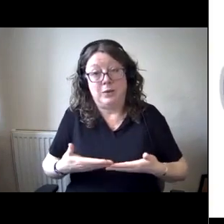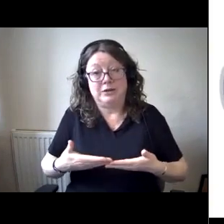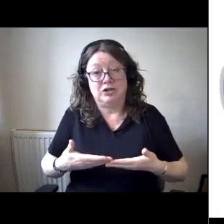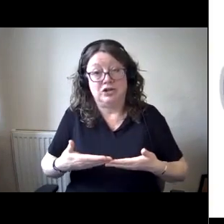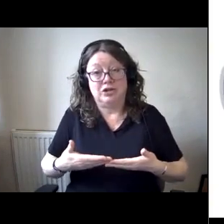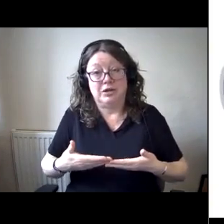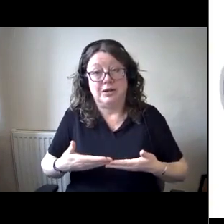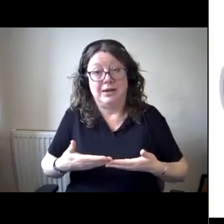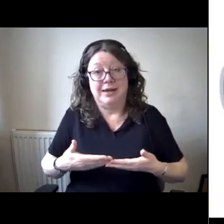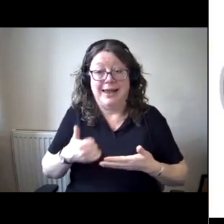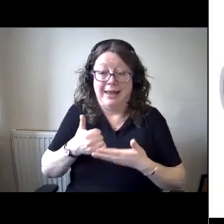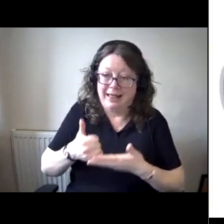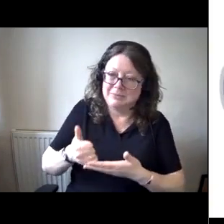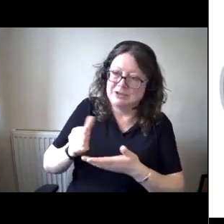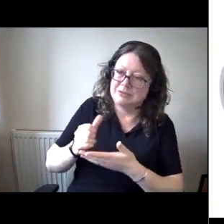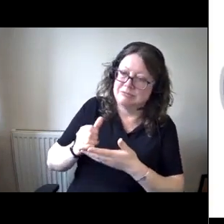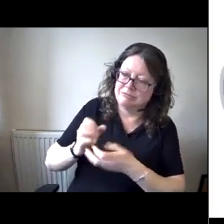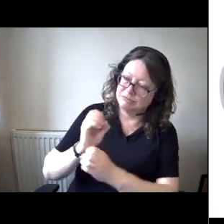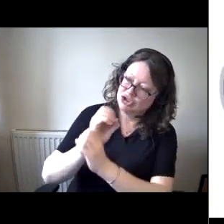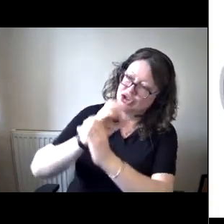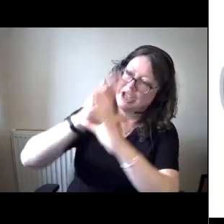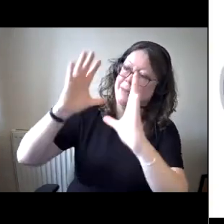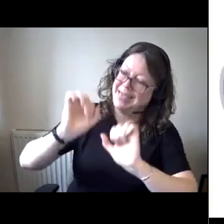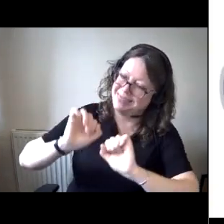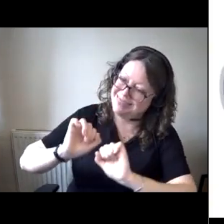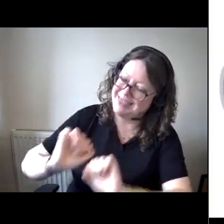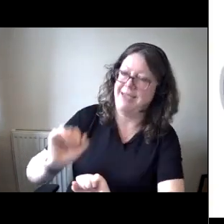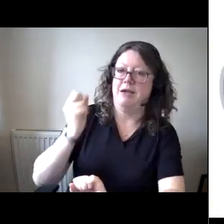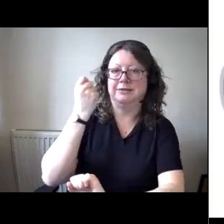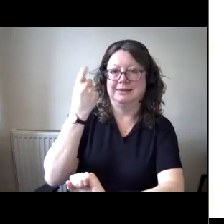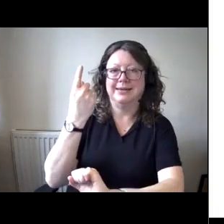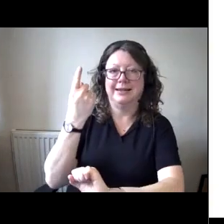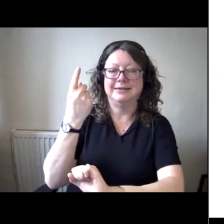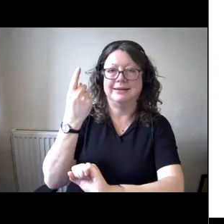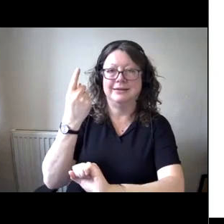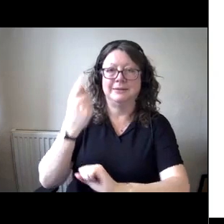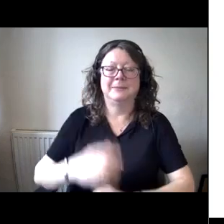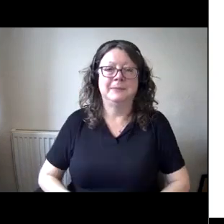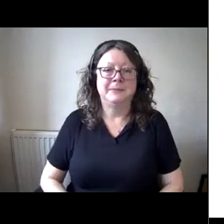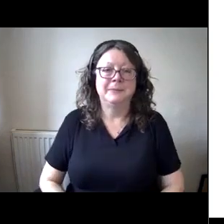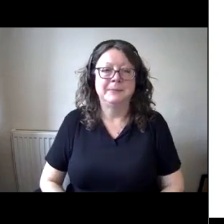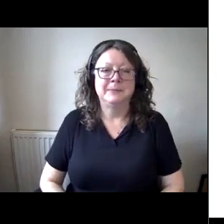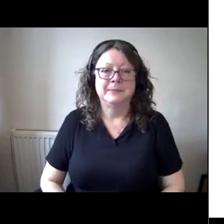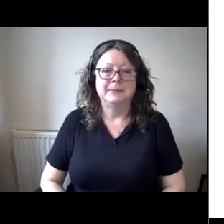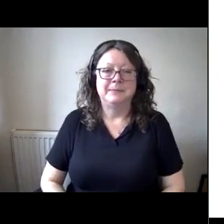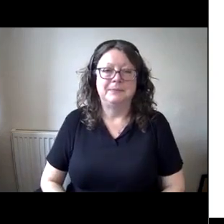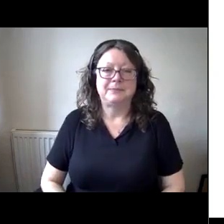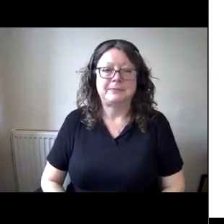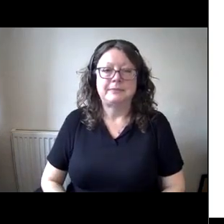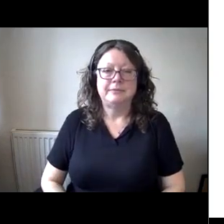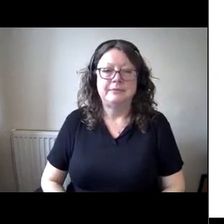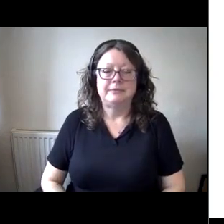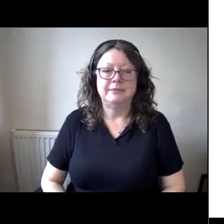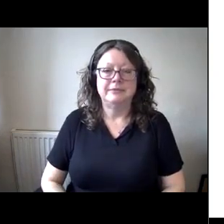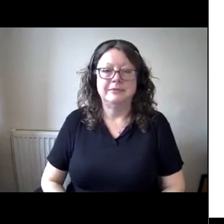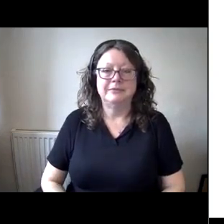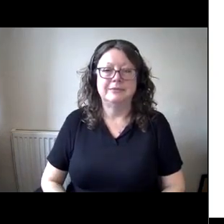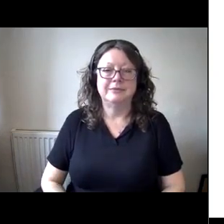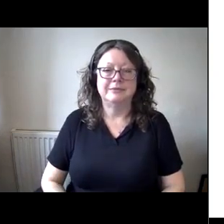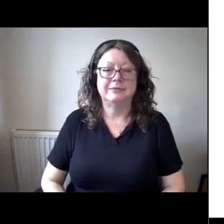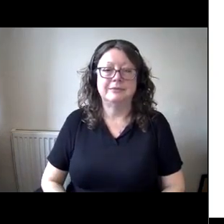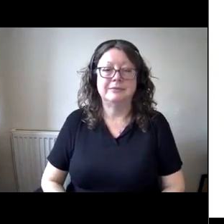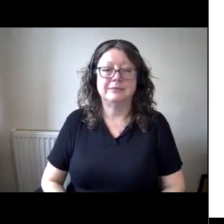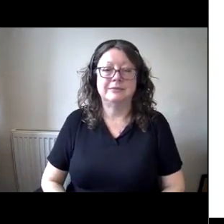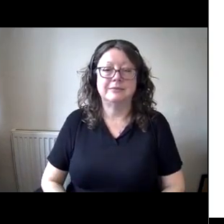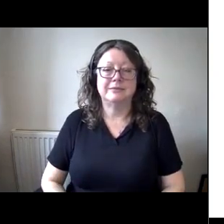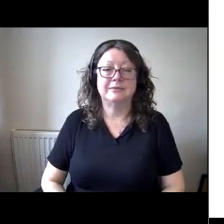their understanding and shape those skills that they then bring back into the social space, remember. We can also think about the things